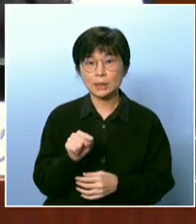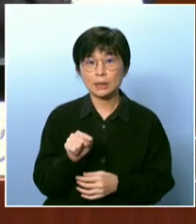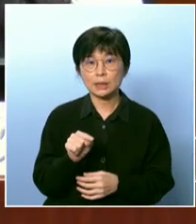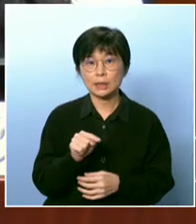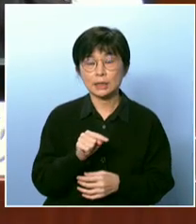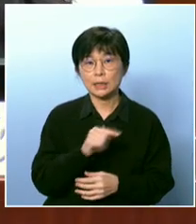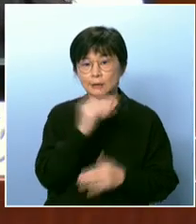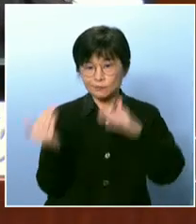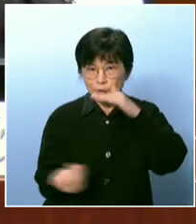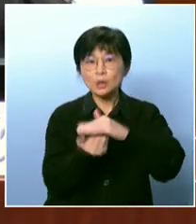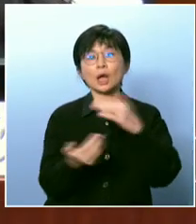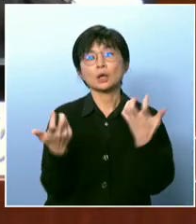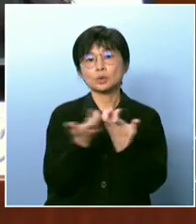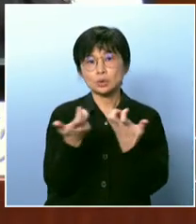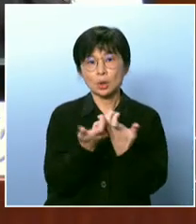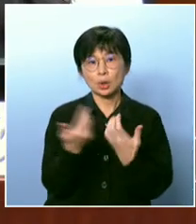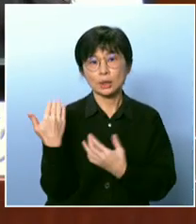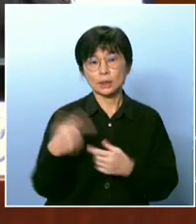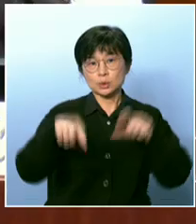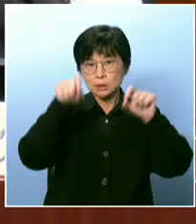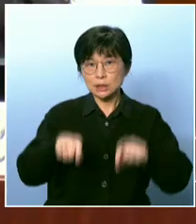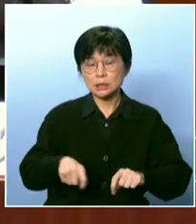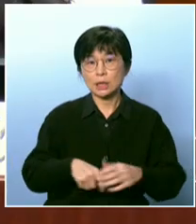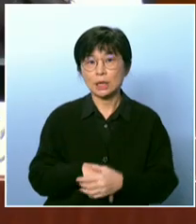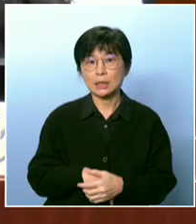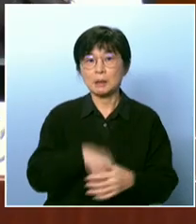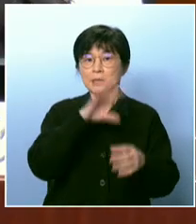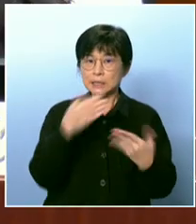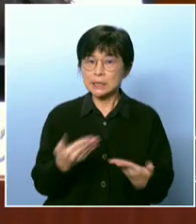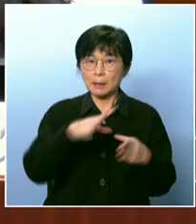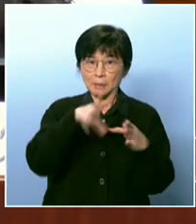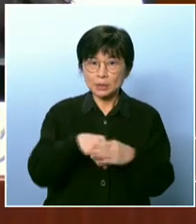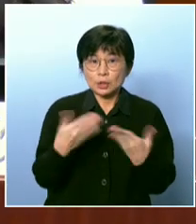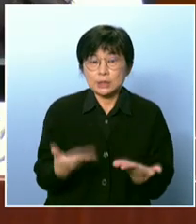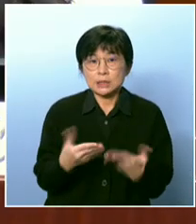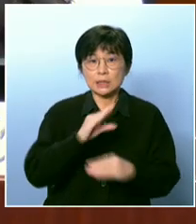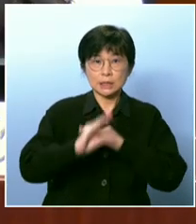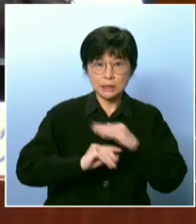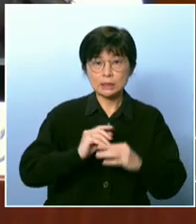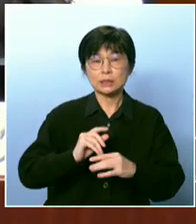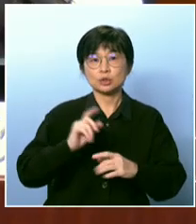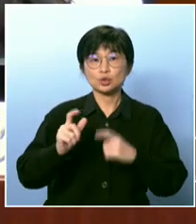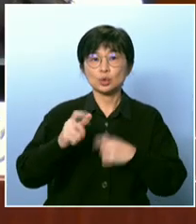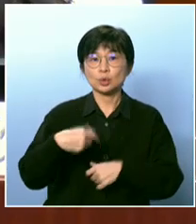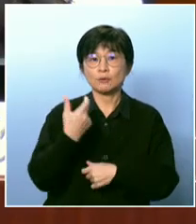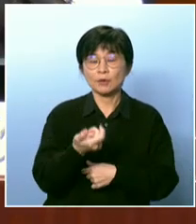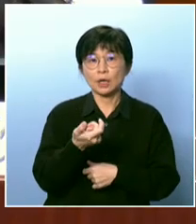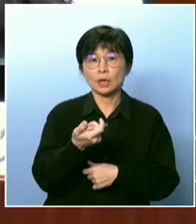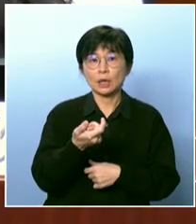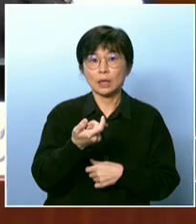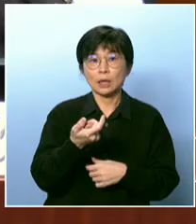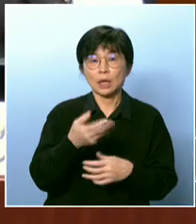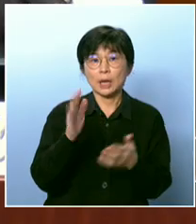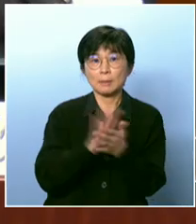Department's representative here at the Public Works Subcommittee meeting to answer relevant questions.